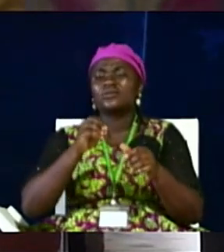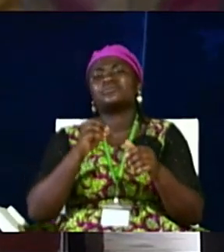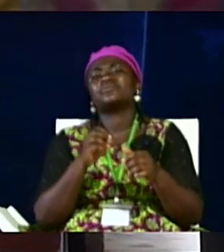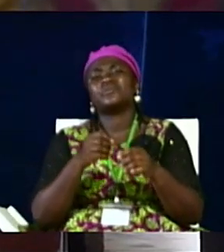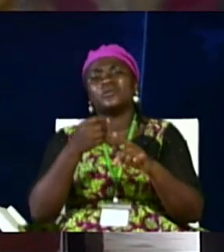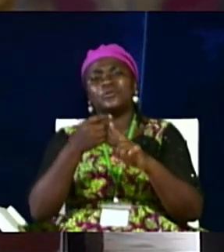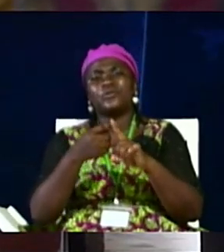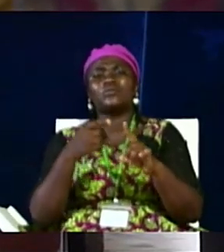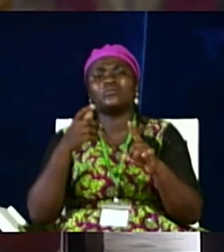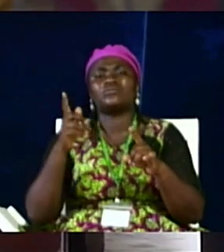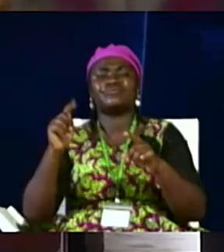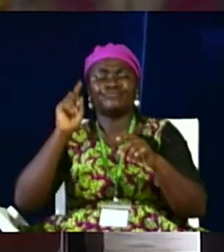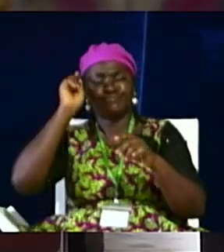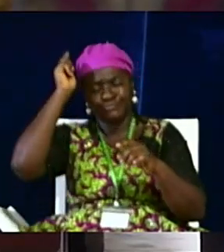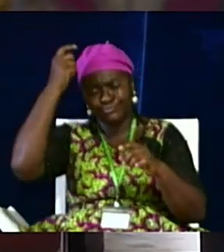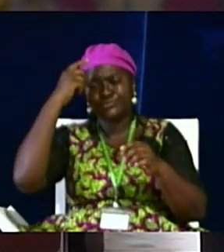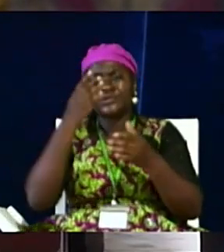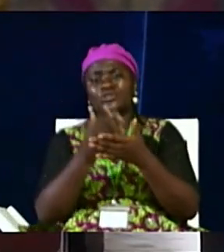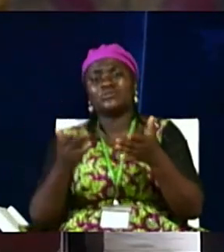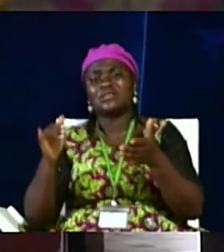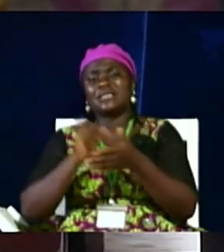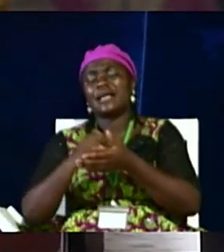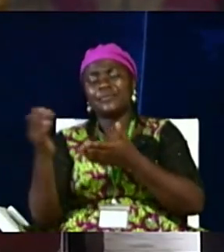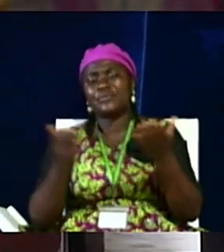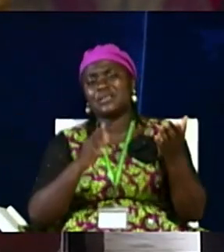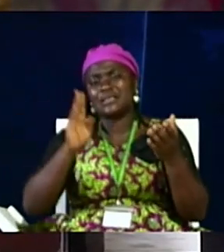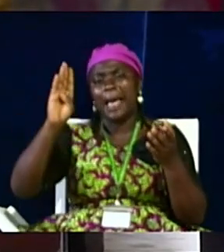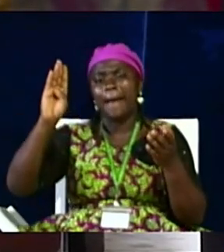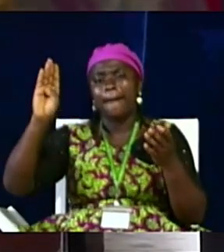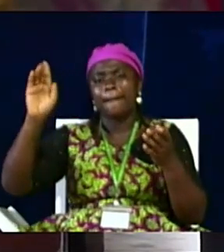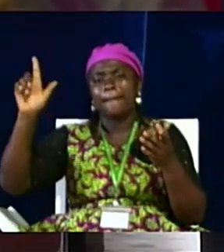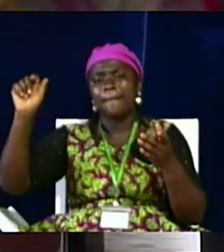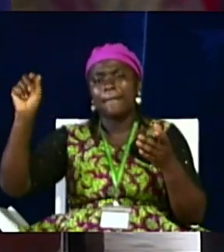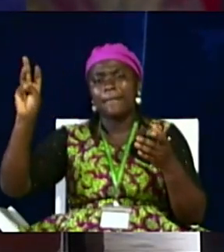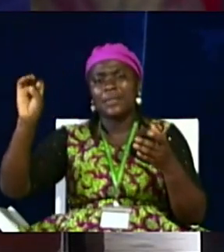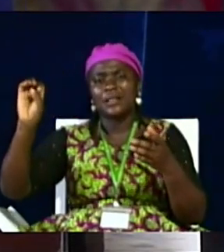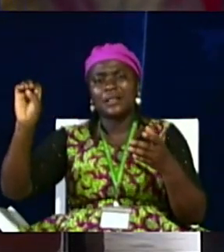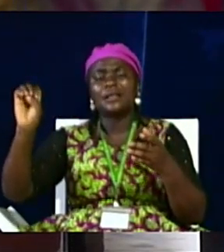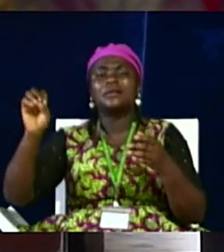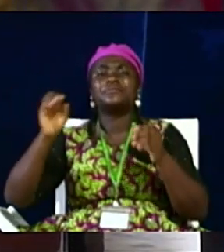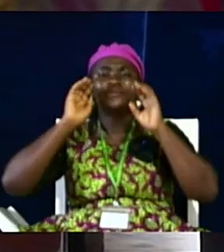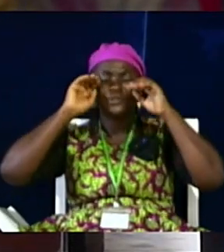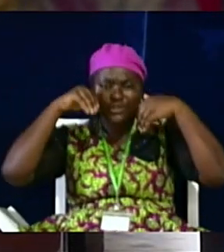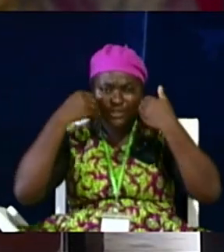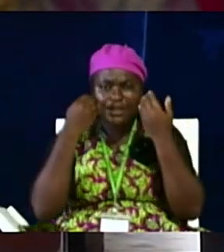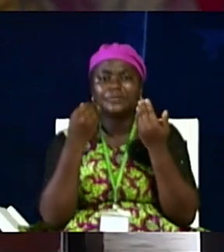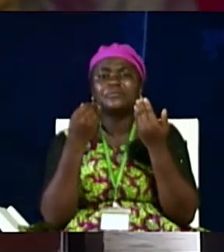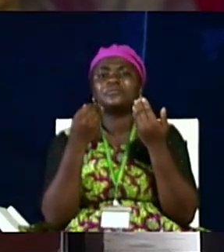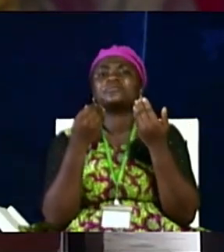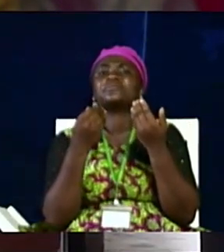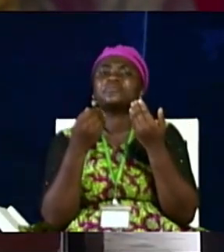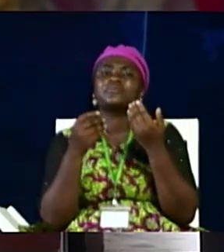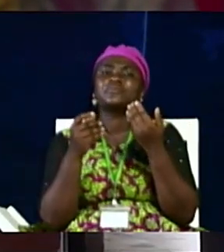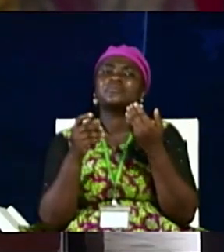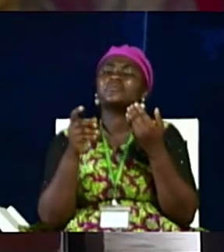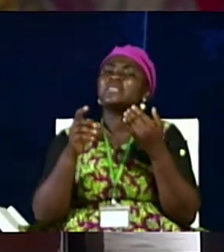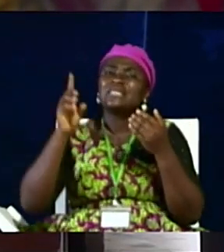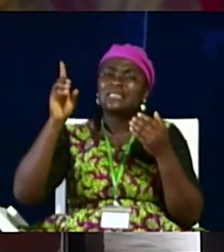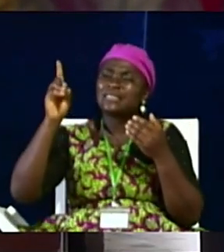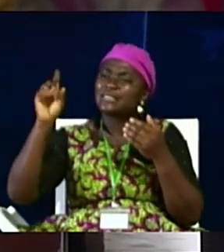body. Something that brings blame, shame, discredit,